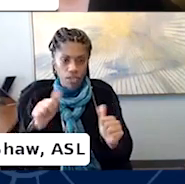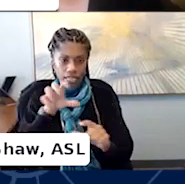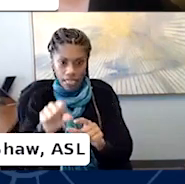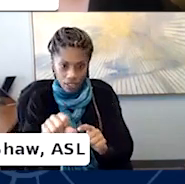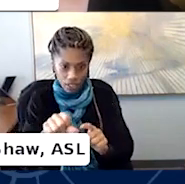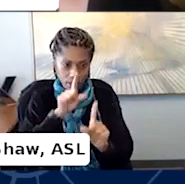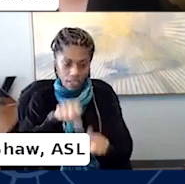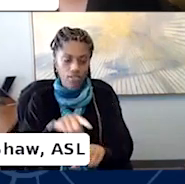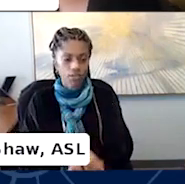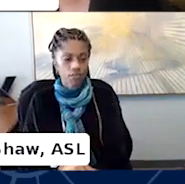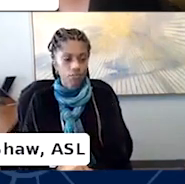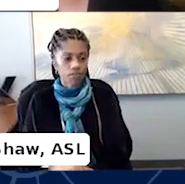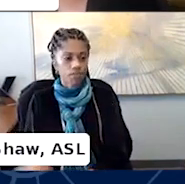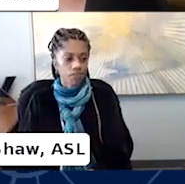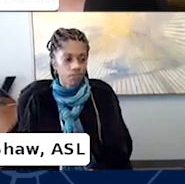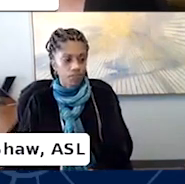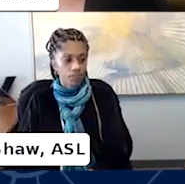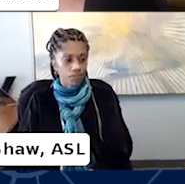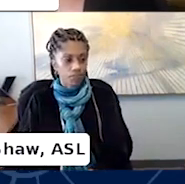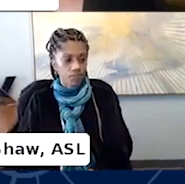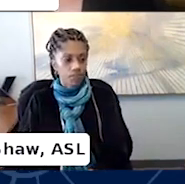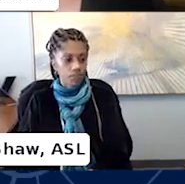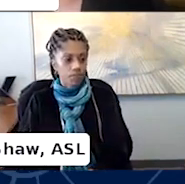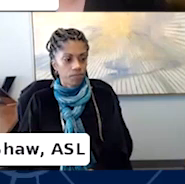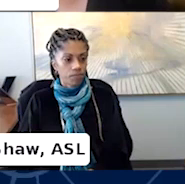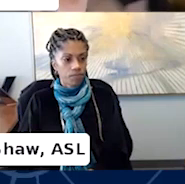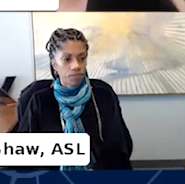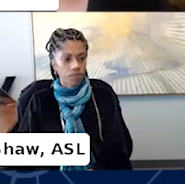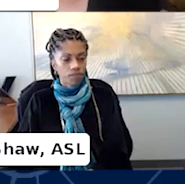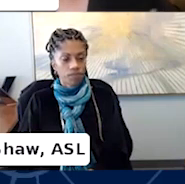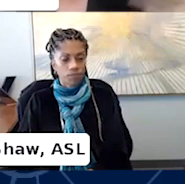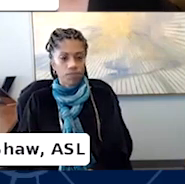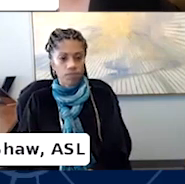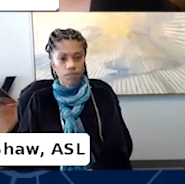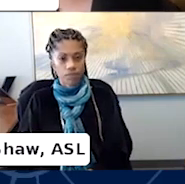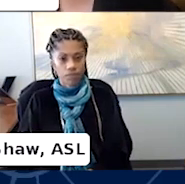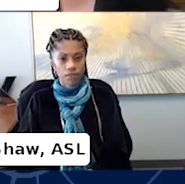I'm sure you're all in a hustle and bustle in your lives. So sometimes as we gather, we just